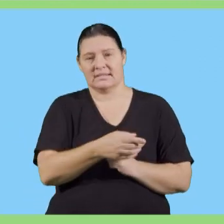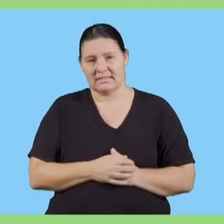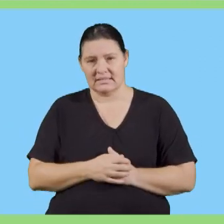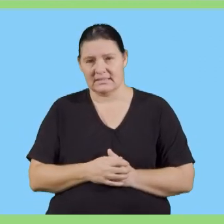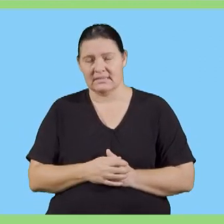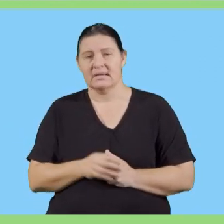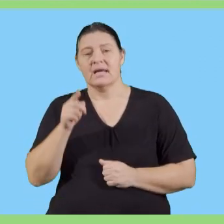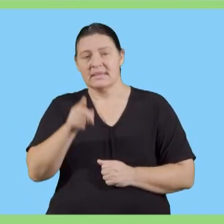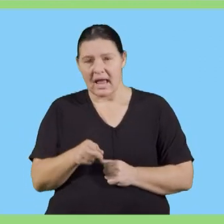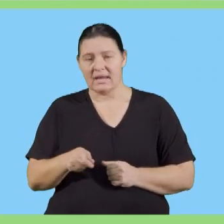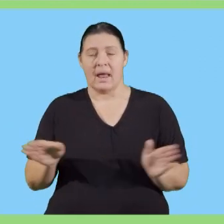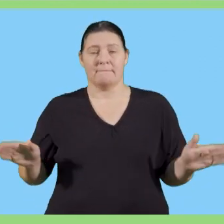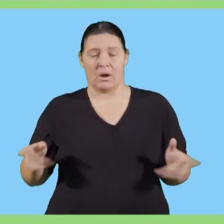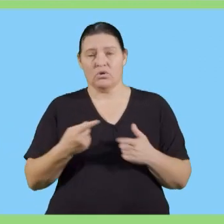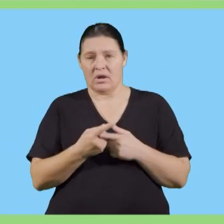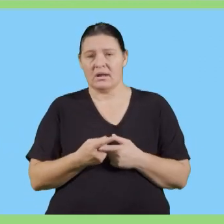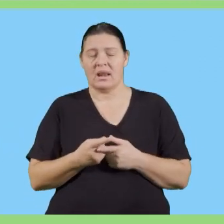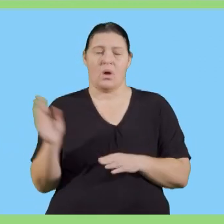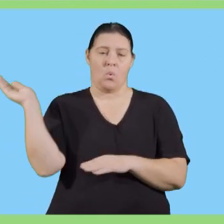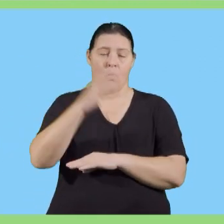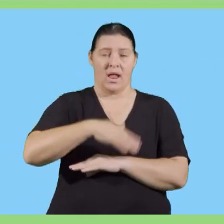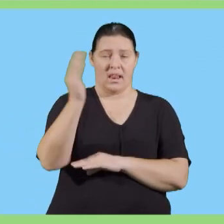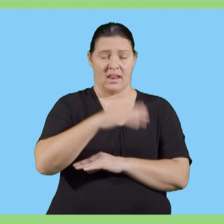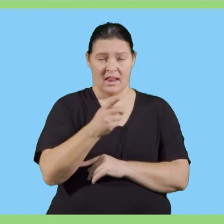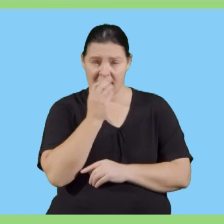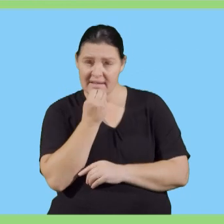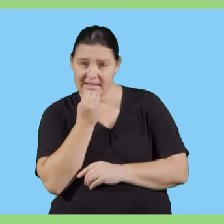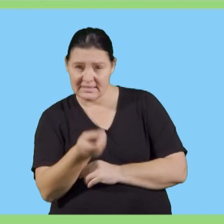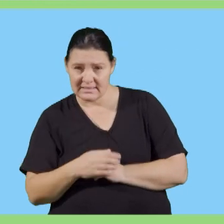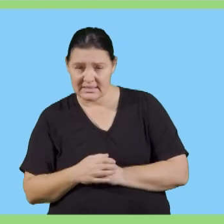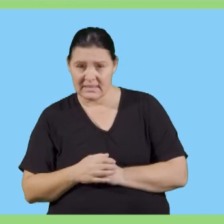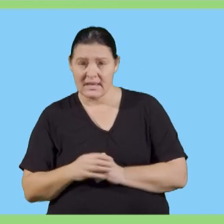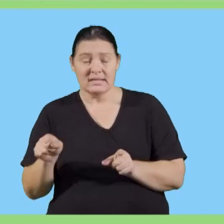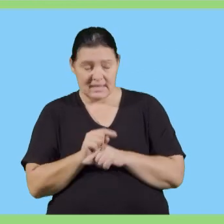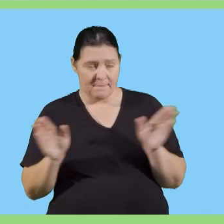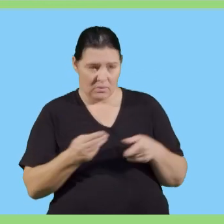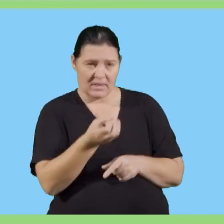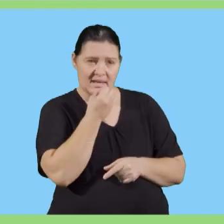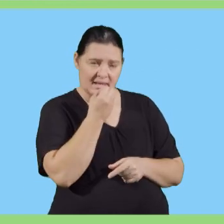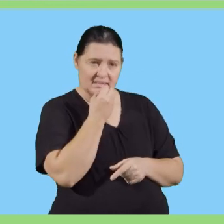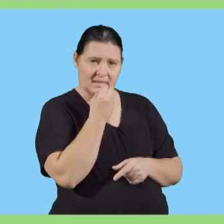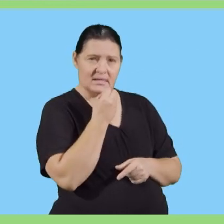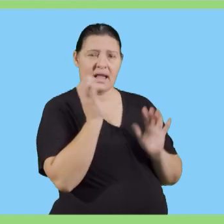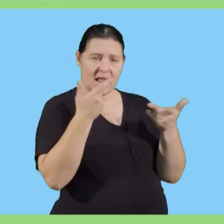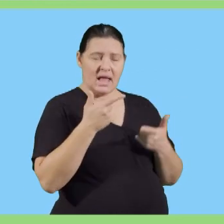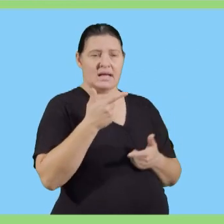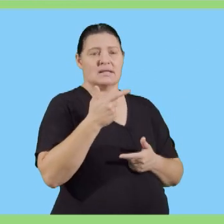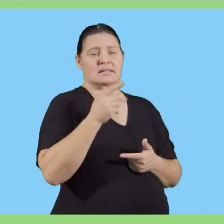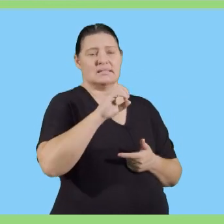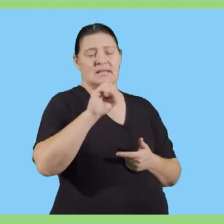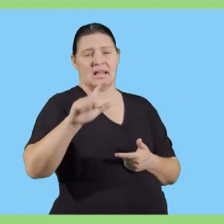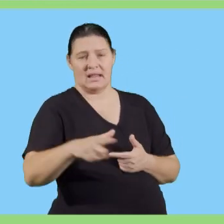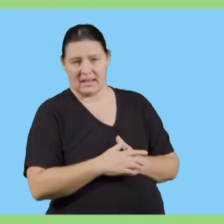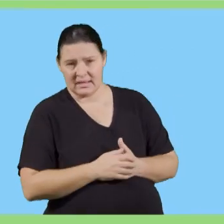penguin being eaten by a leopard seal. So now this very penguin is being eaten by different organisms. So a food web basically